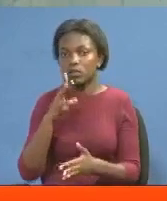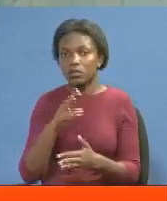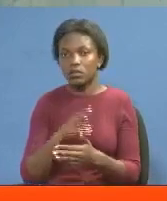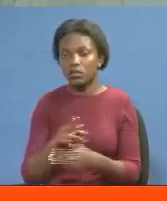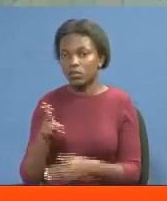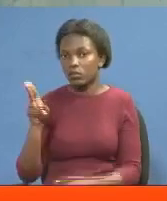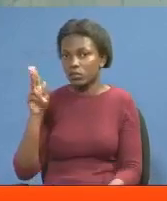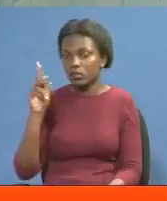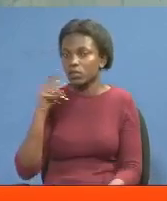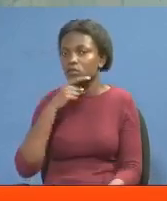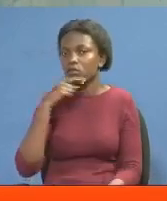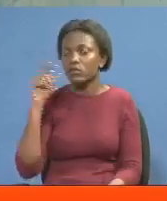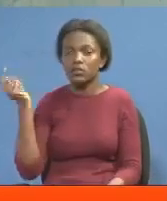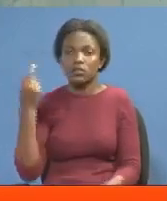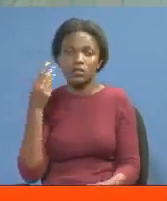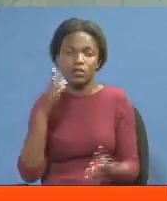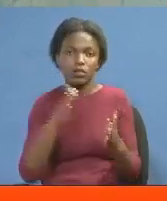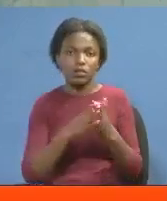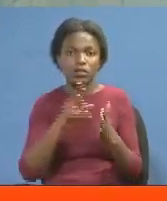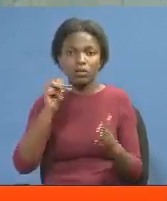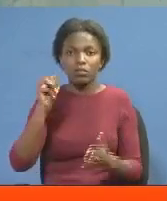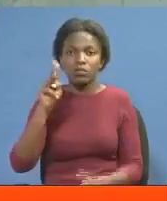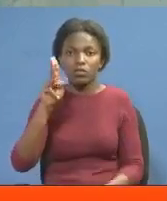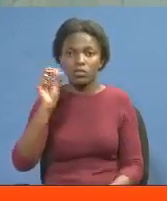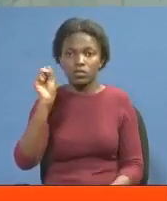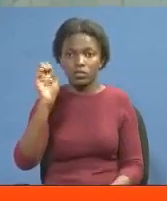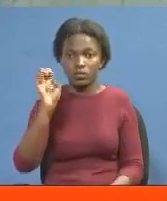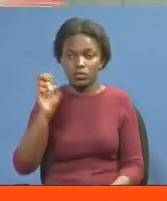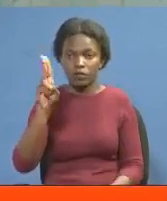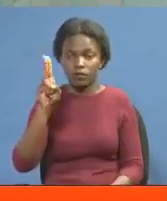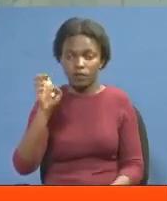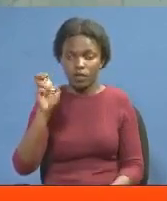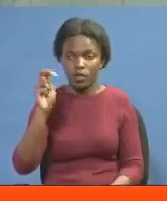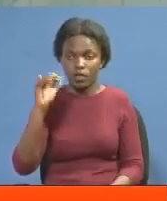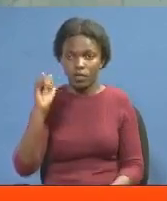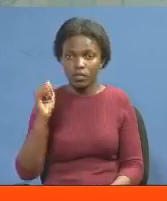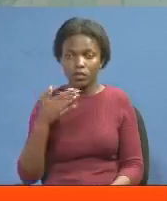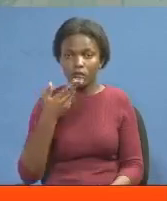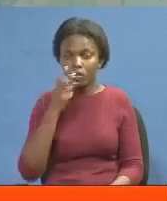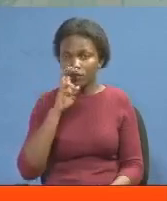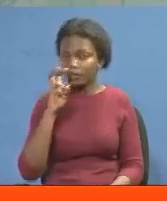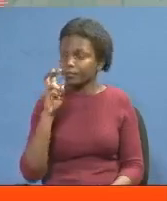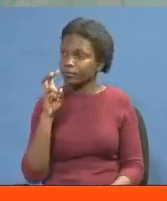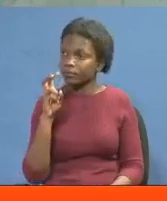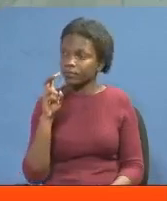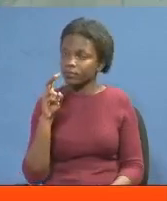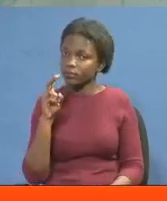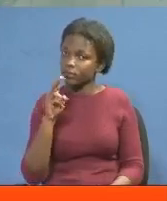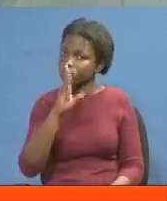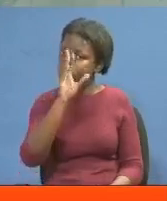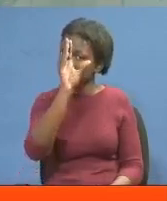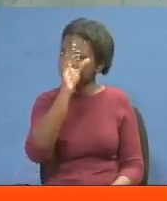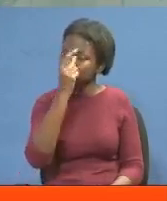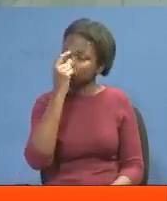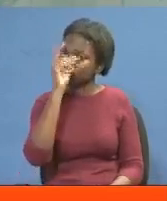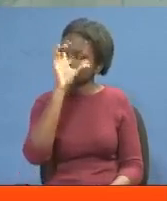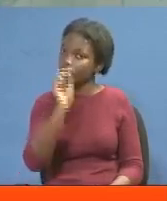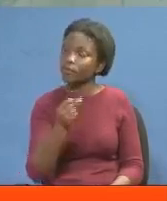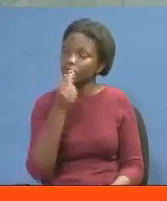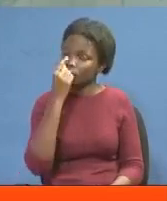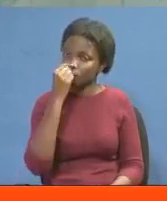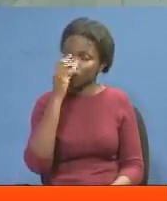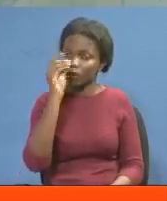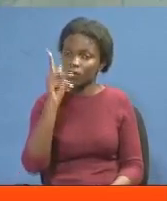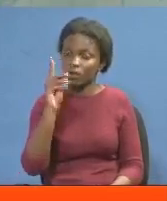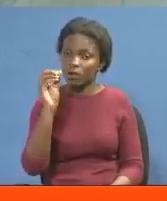Look at President of South Sudan, the former president. I mean, the father, president who didn't become president,